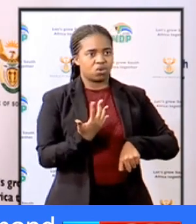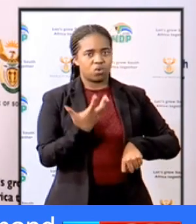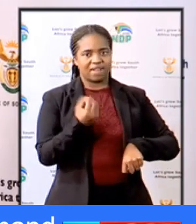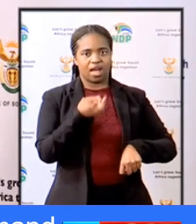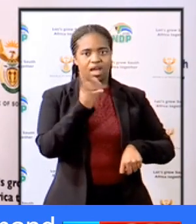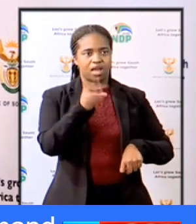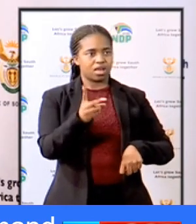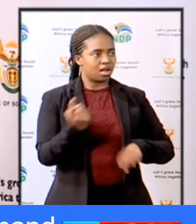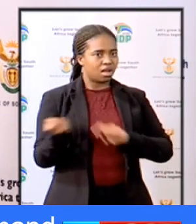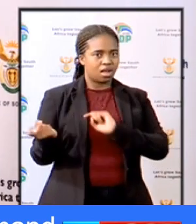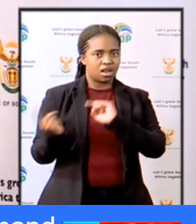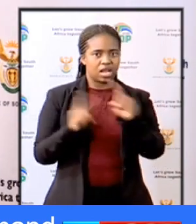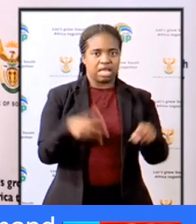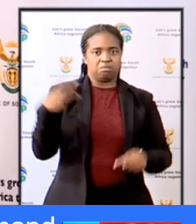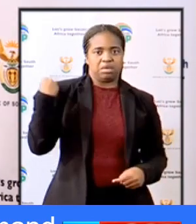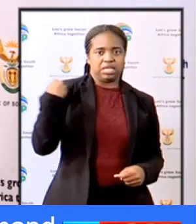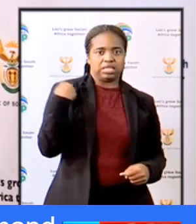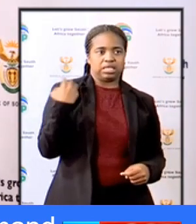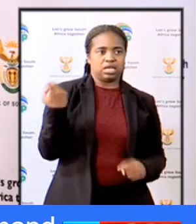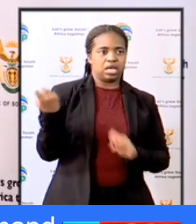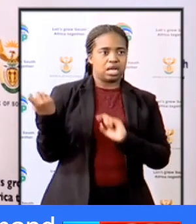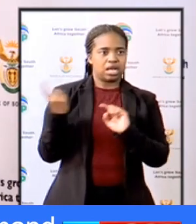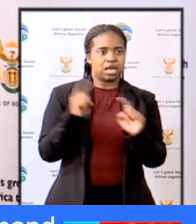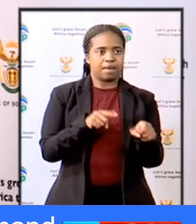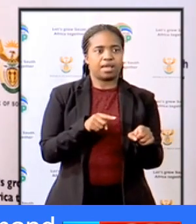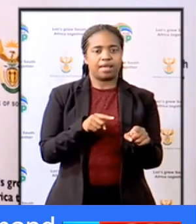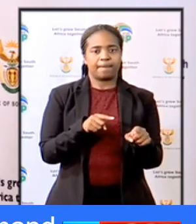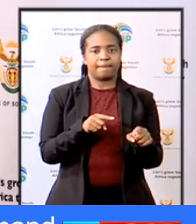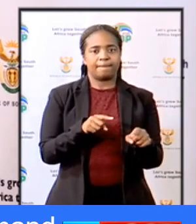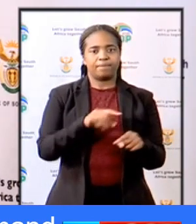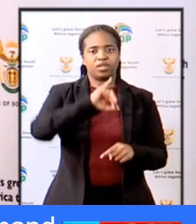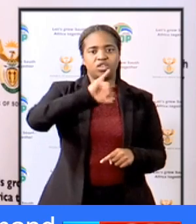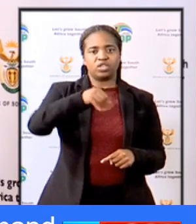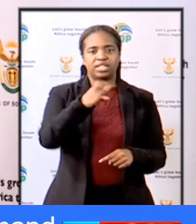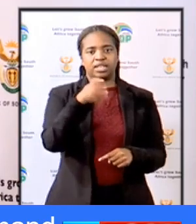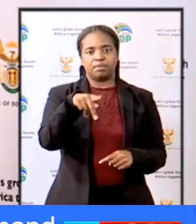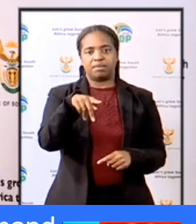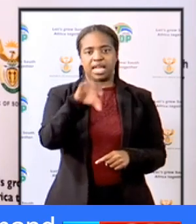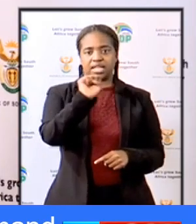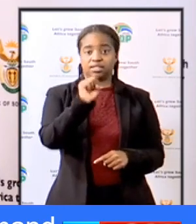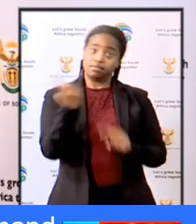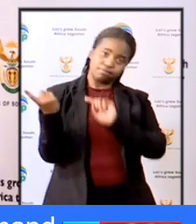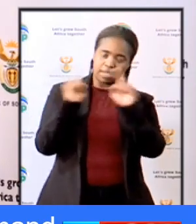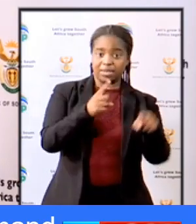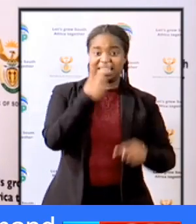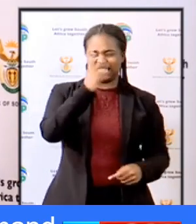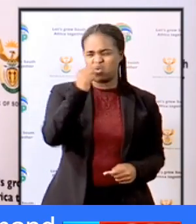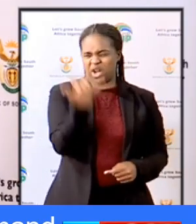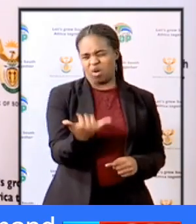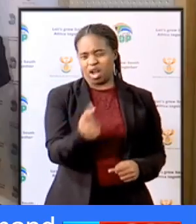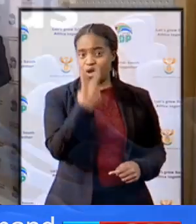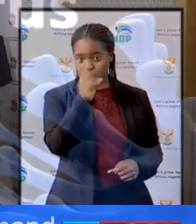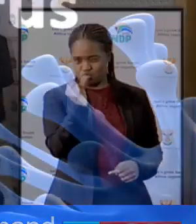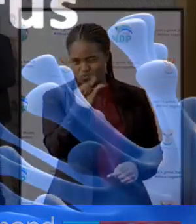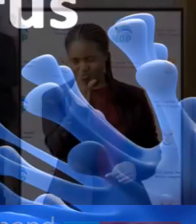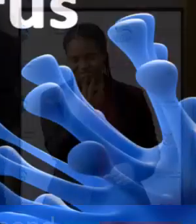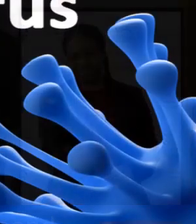have another briefing lined up by the JCPS cluster. See you now.